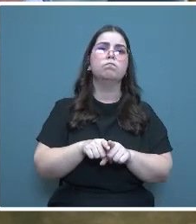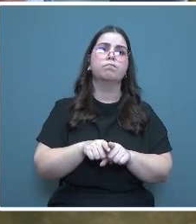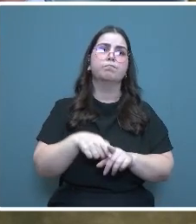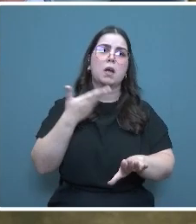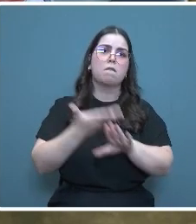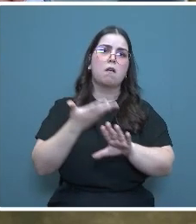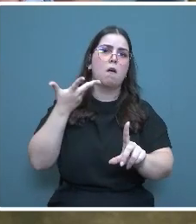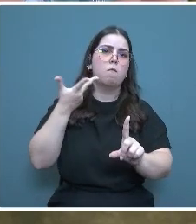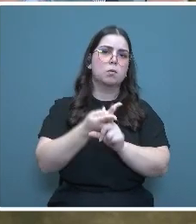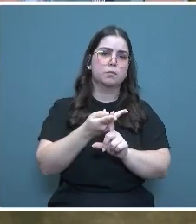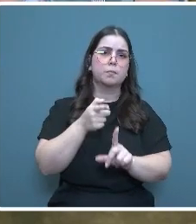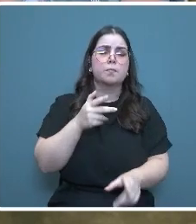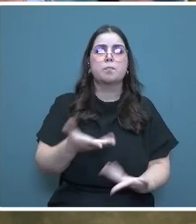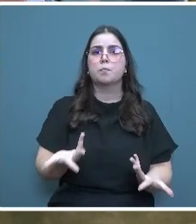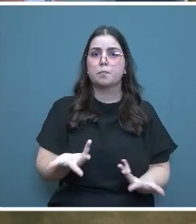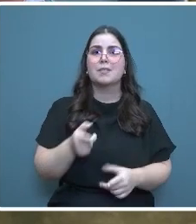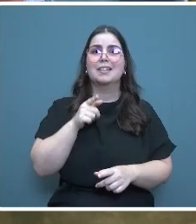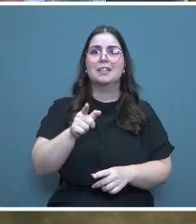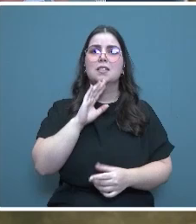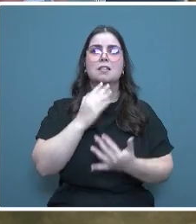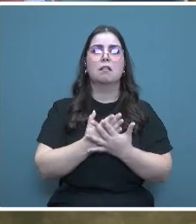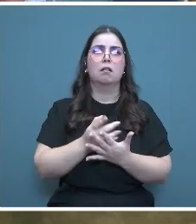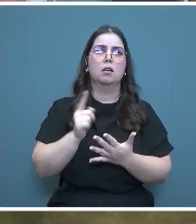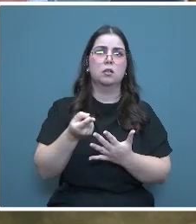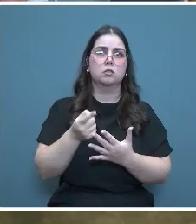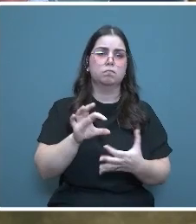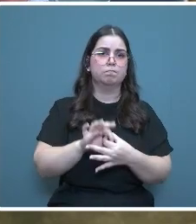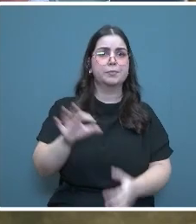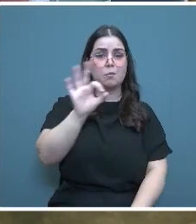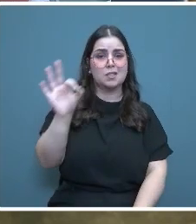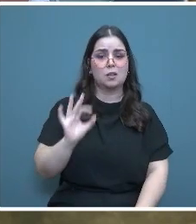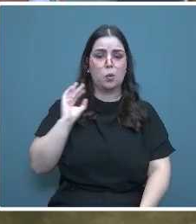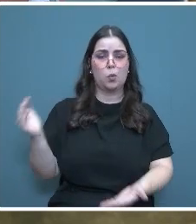violence. So according to the data from our prosecutor office,